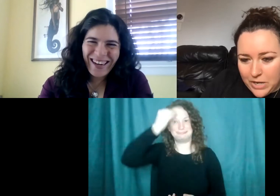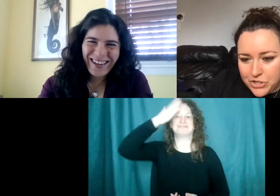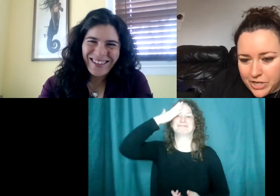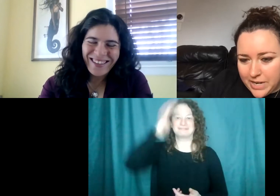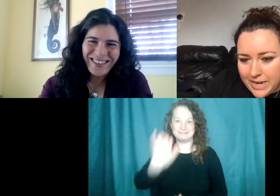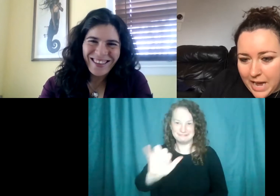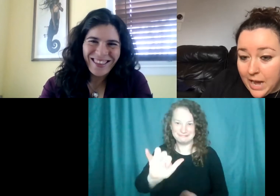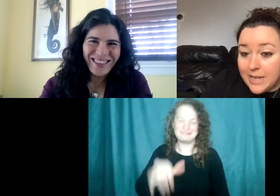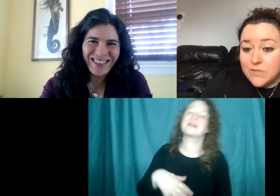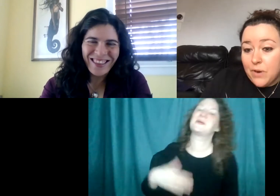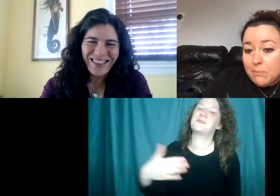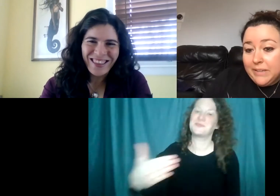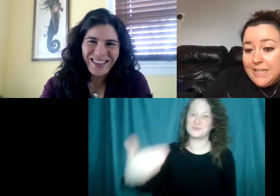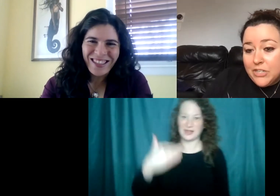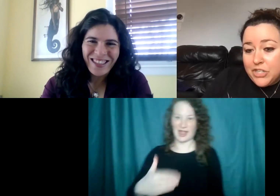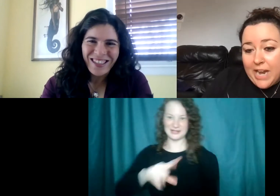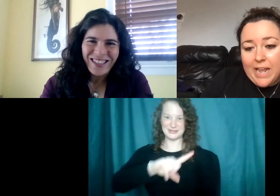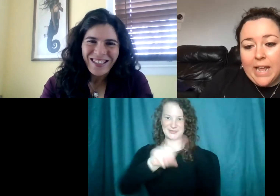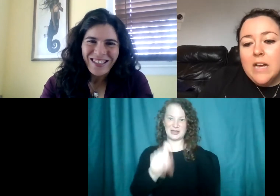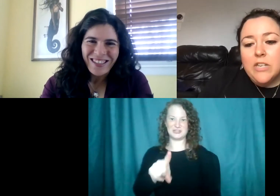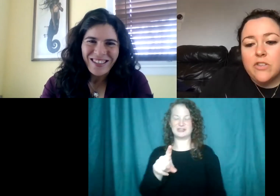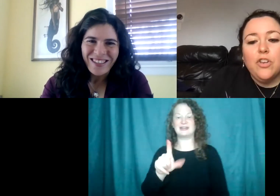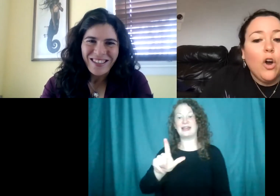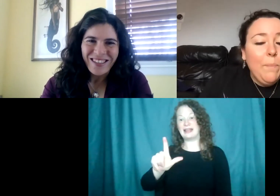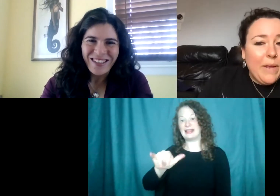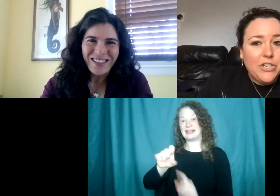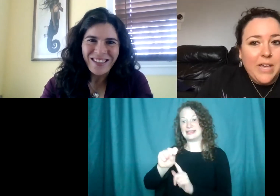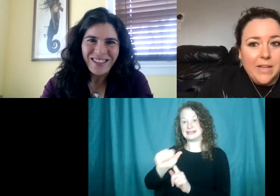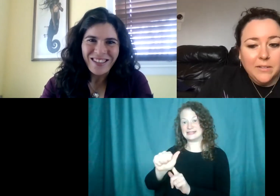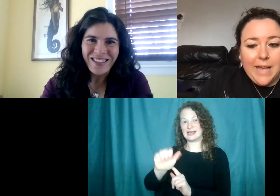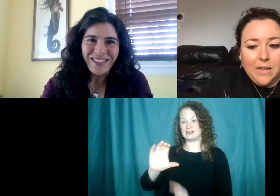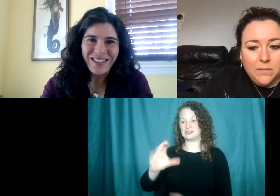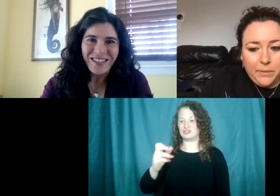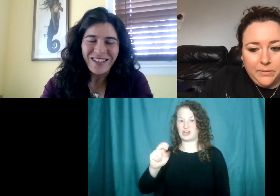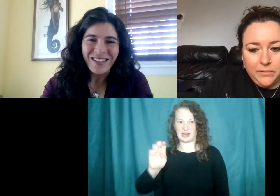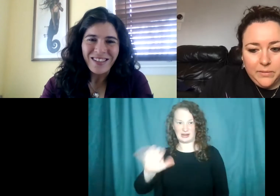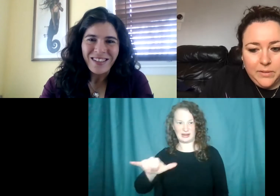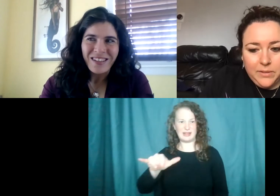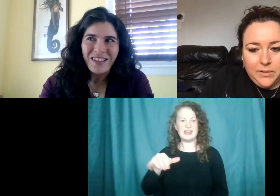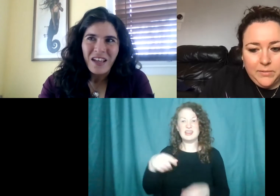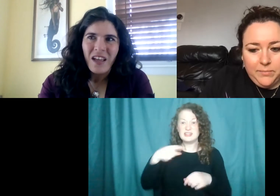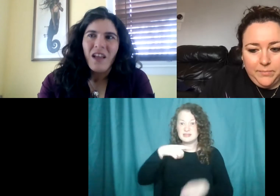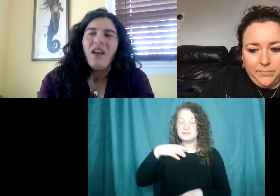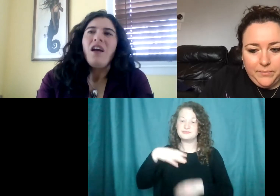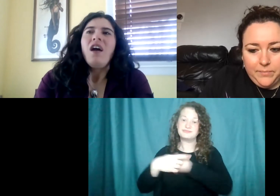next question is from Lisa Cheney. Does garbage kill kelp?